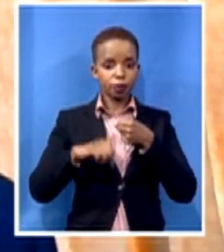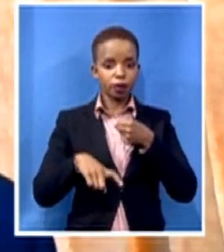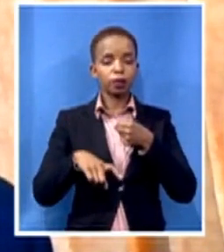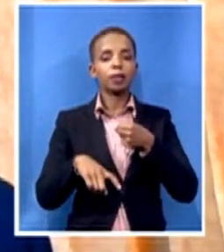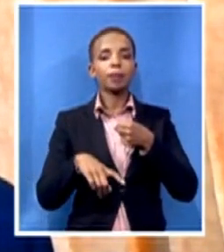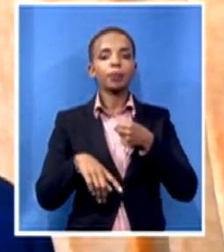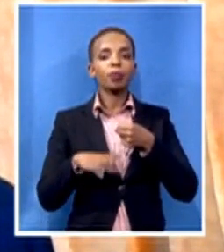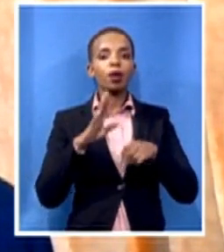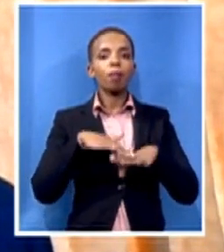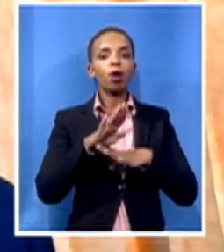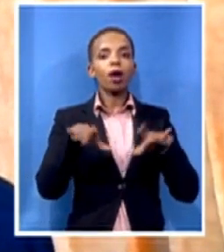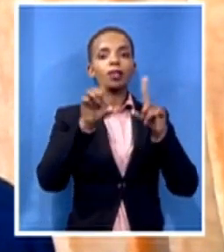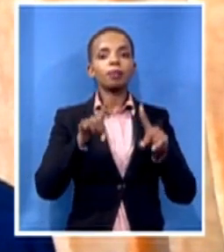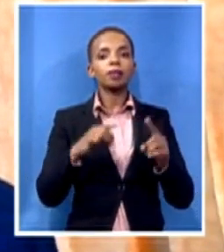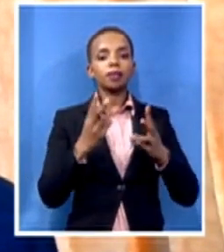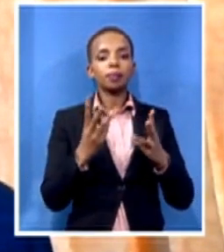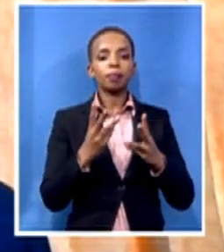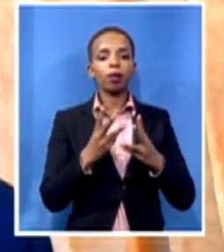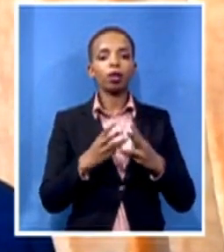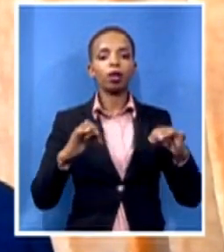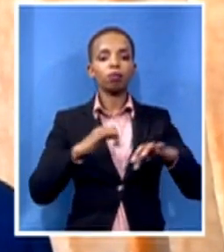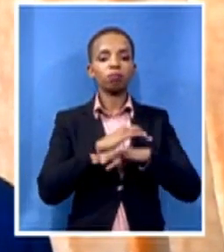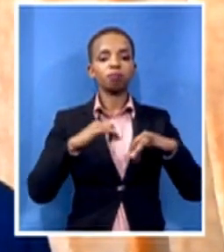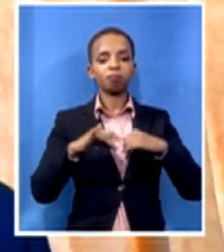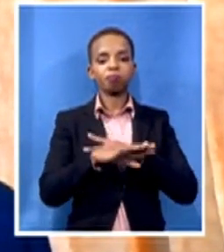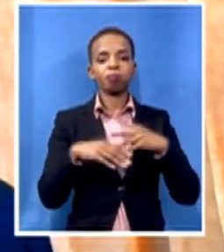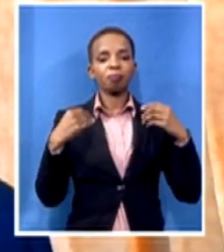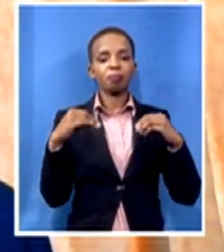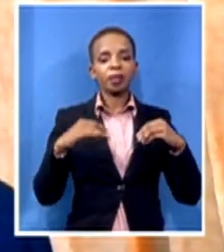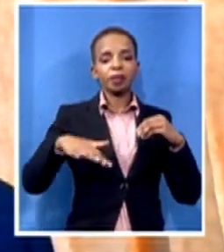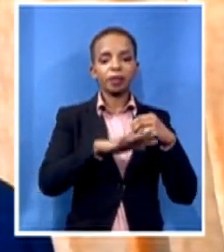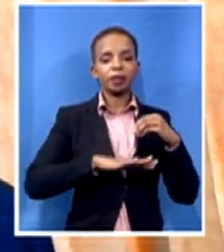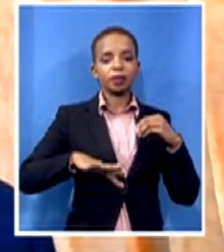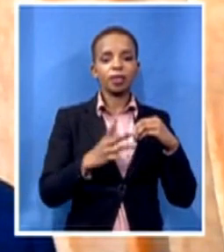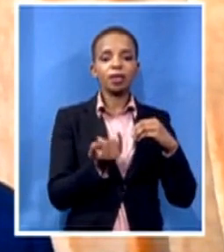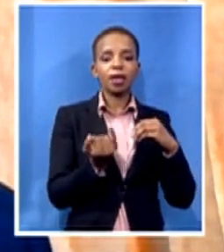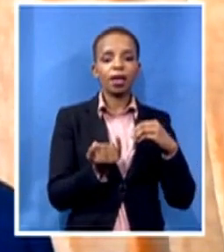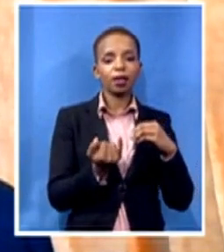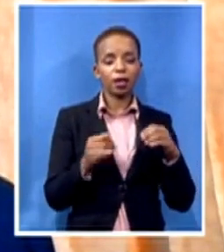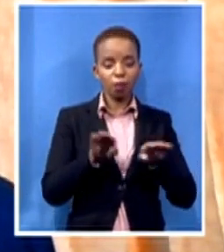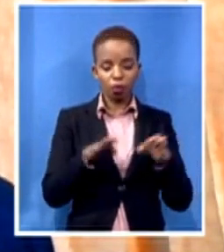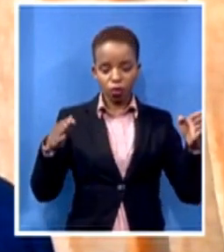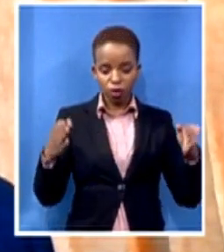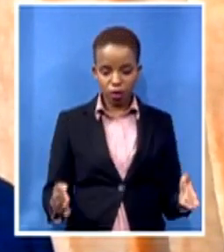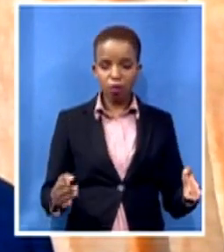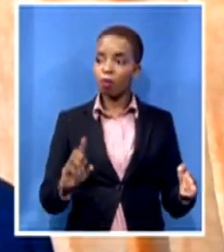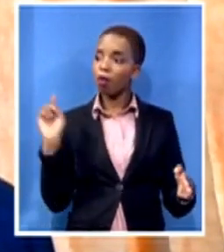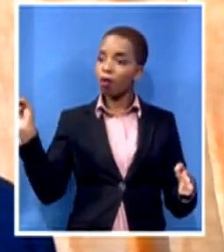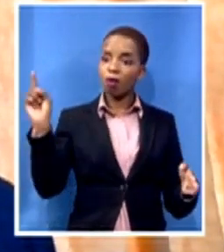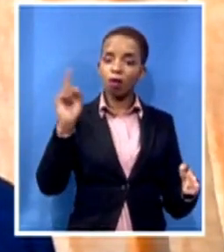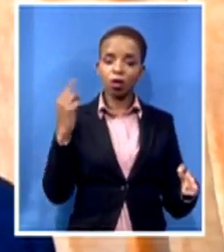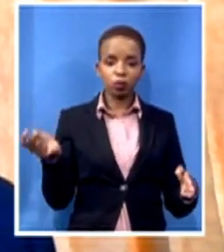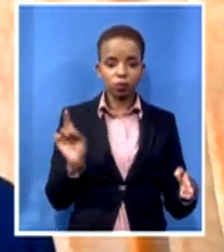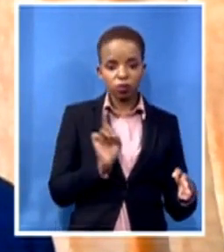area, like the podium that everybody is using, and the microphones. So